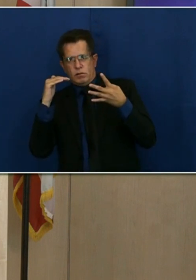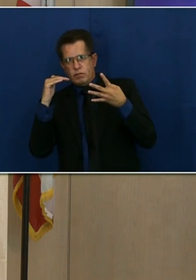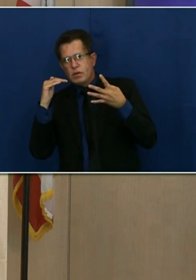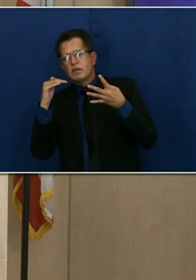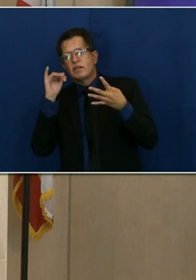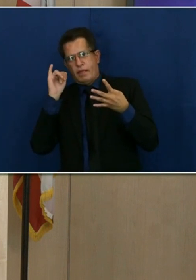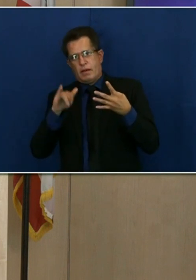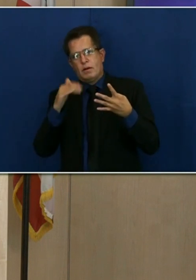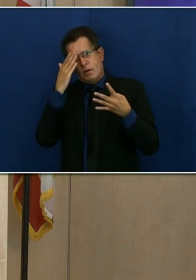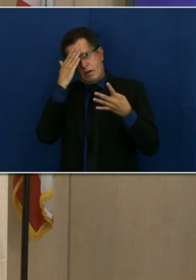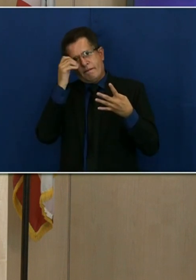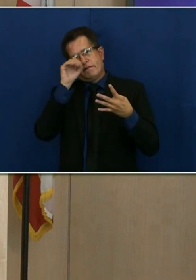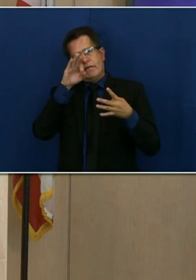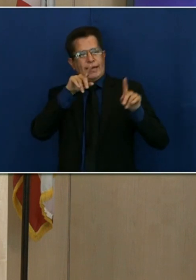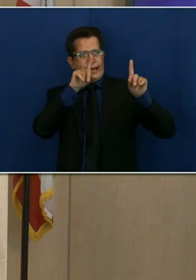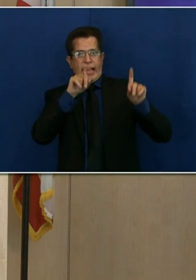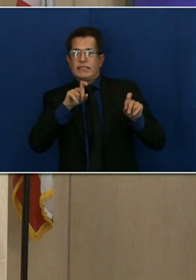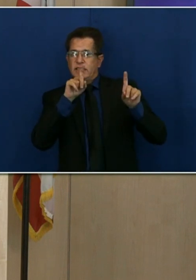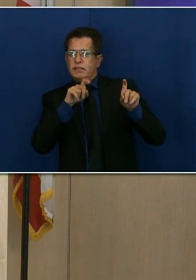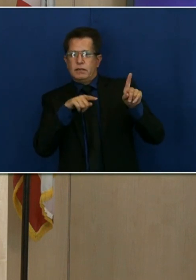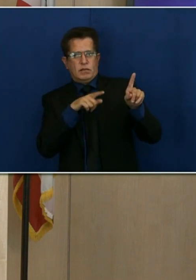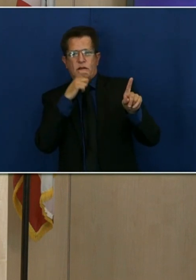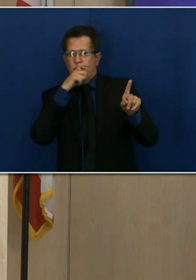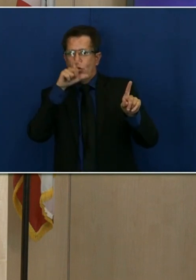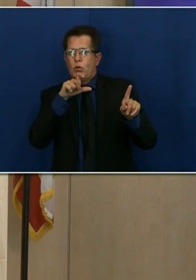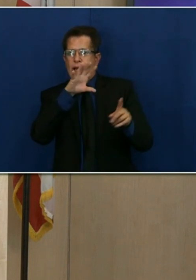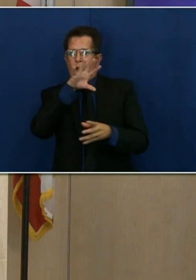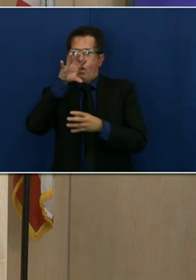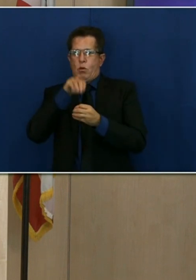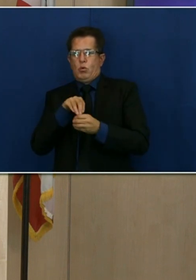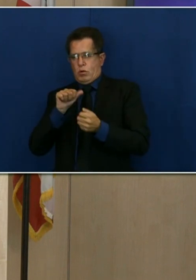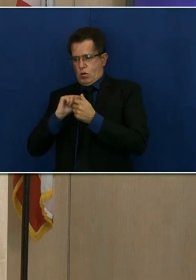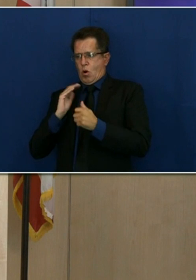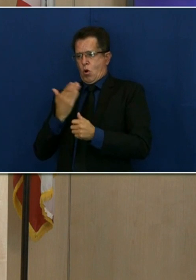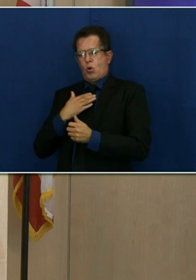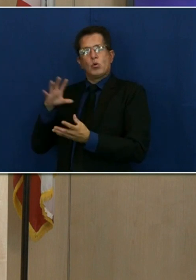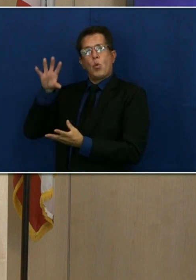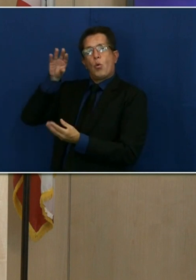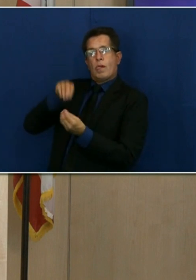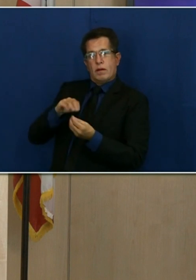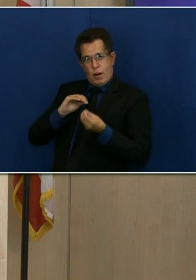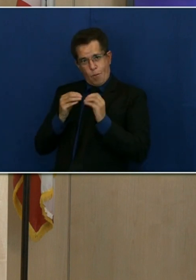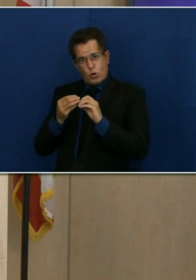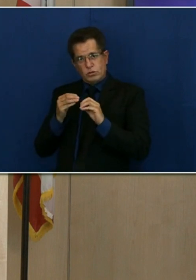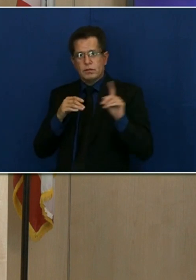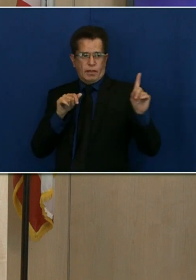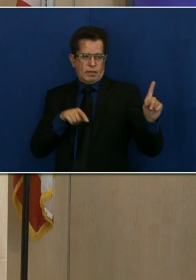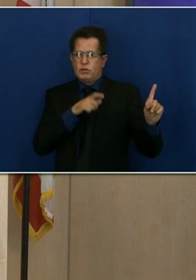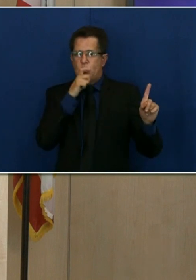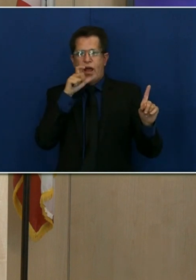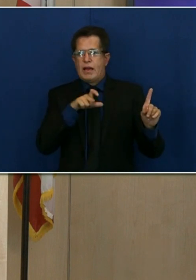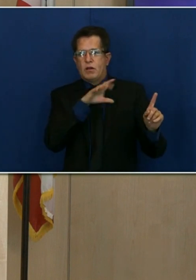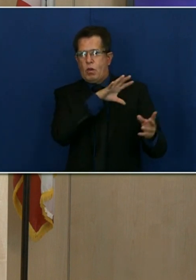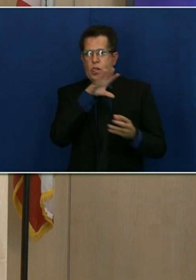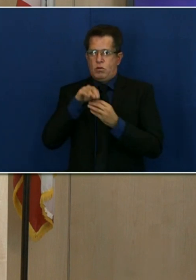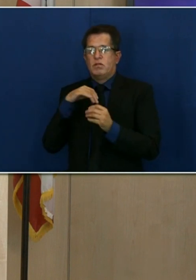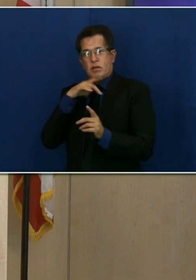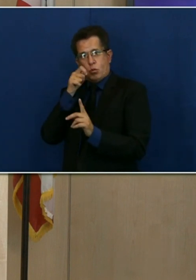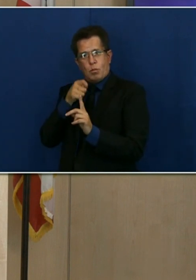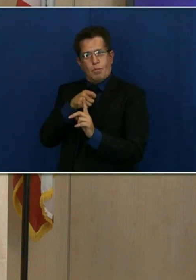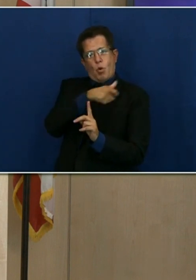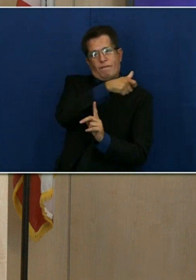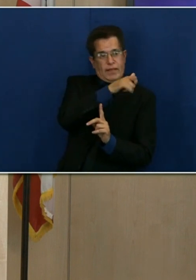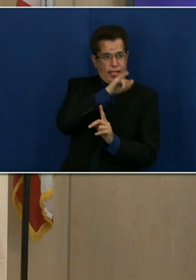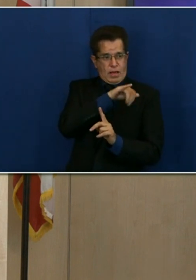specific tests that should not have been included in our total numbers of tests. We removed those